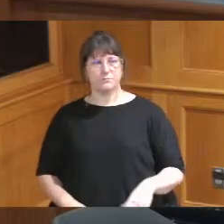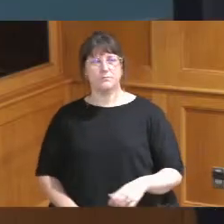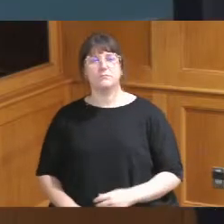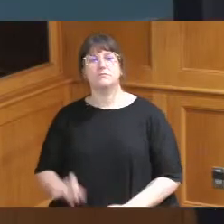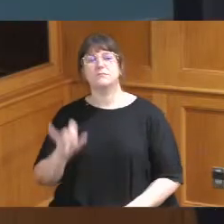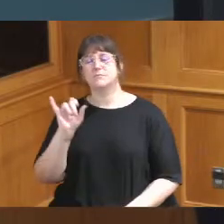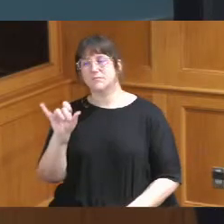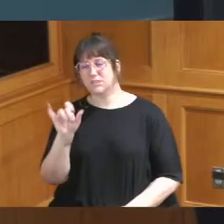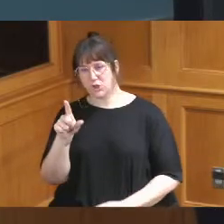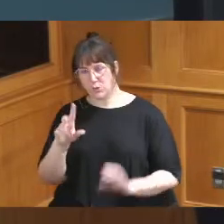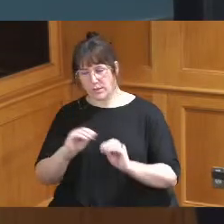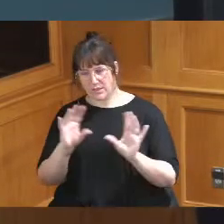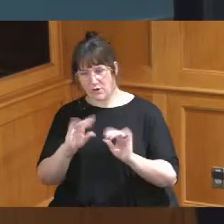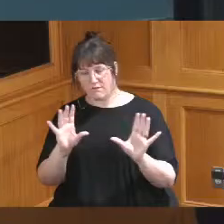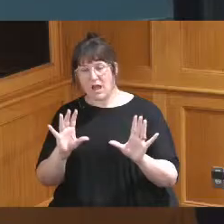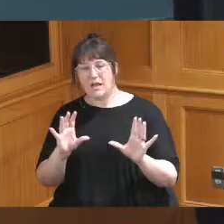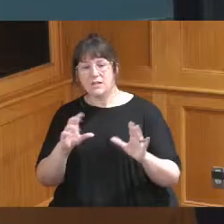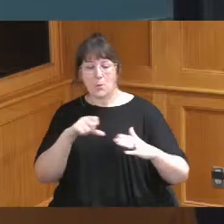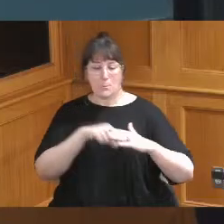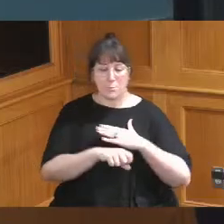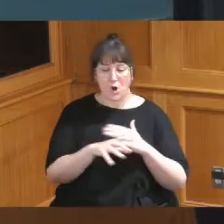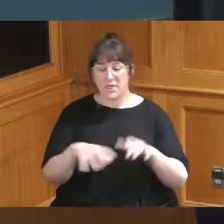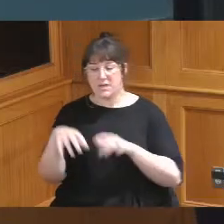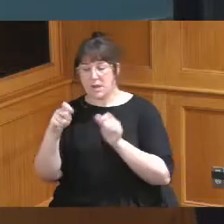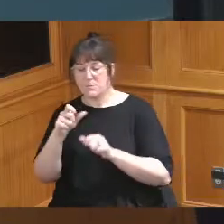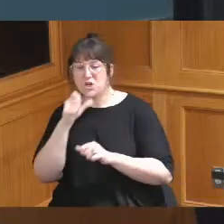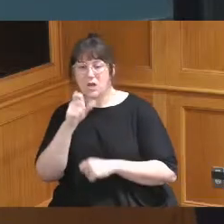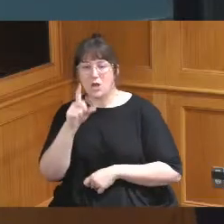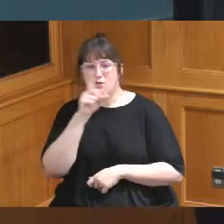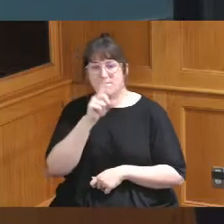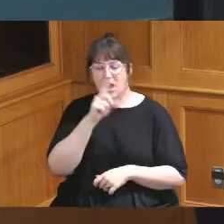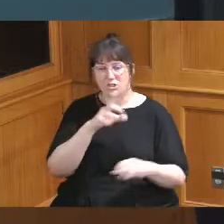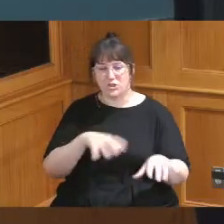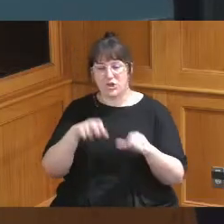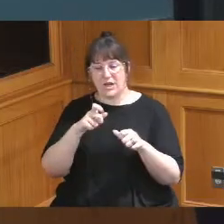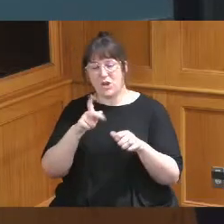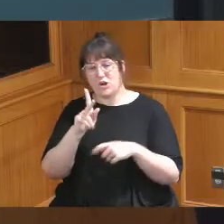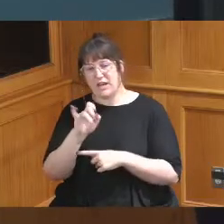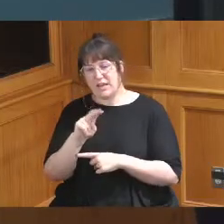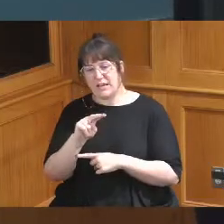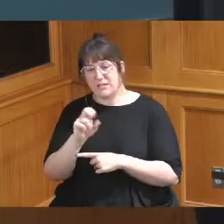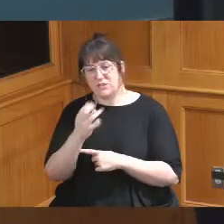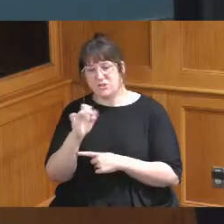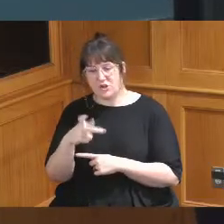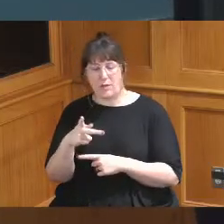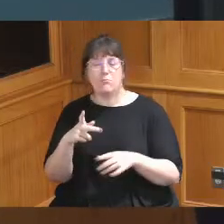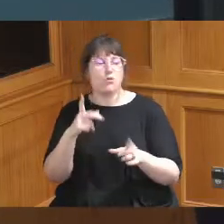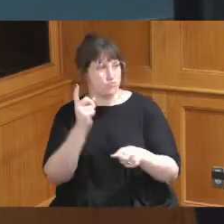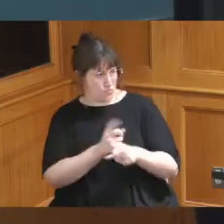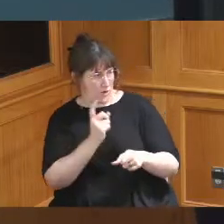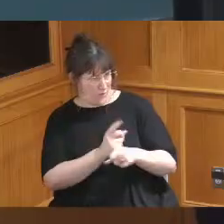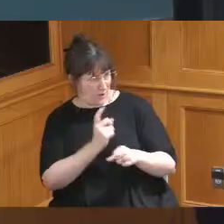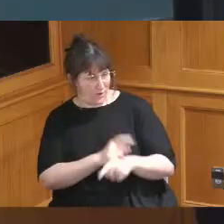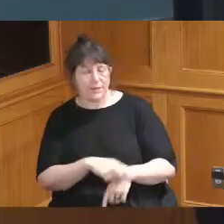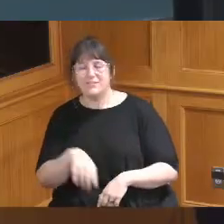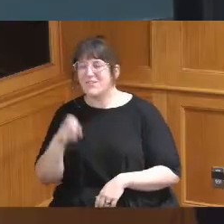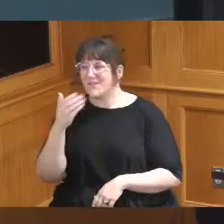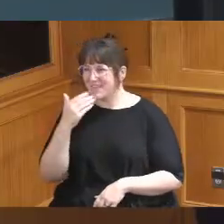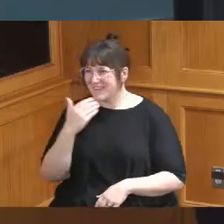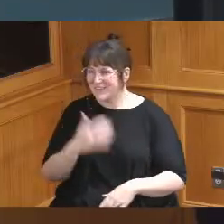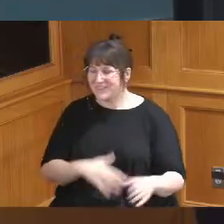clarified it's related to birth and adoption, not to fostering or kinship care. They're very correct. distinct. That is correct. Okay. All right, thank you. Commissioner